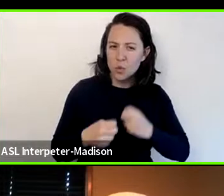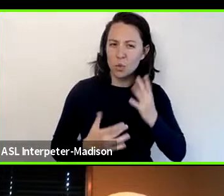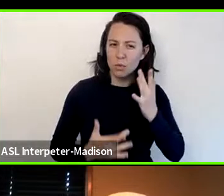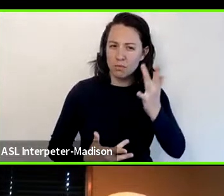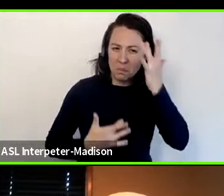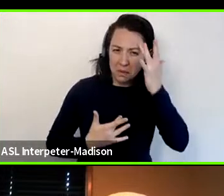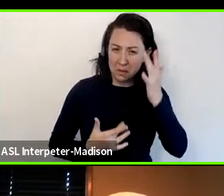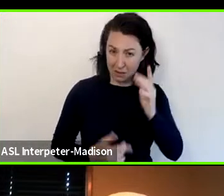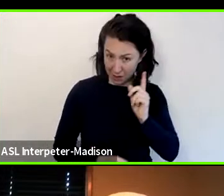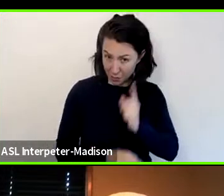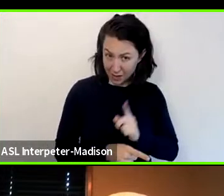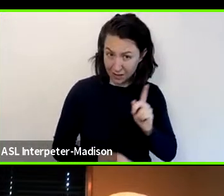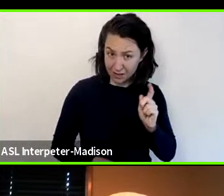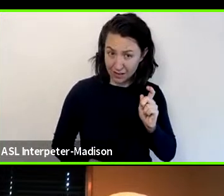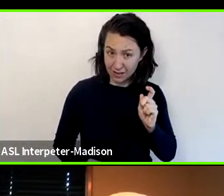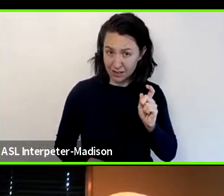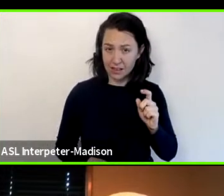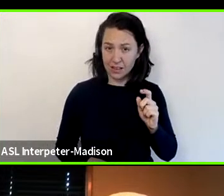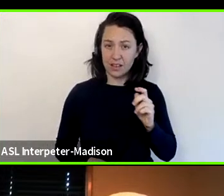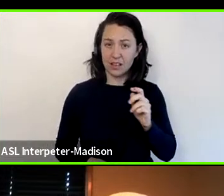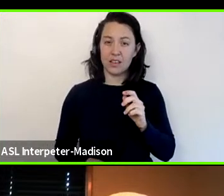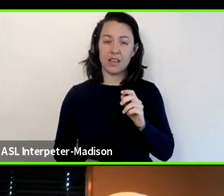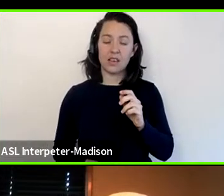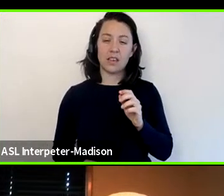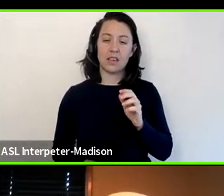mistaken. And